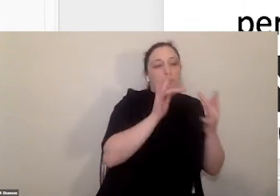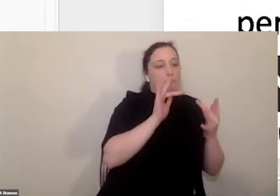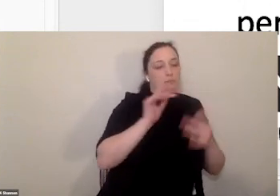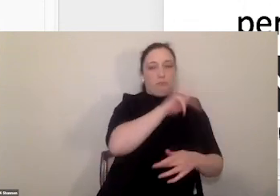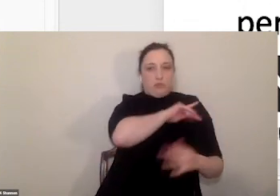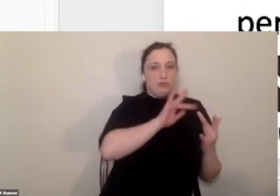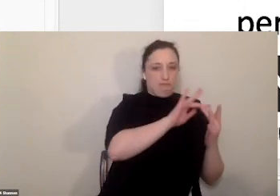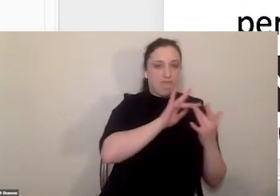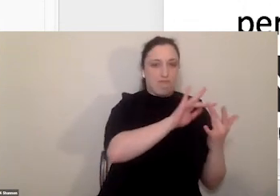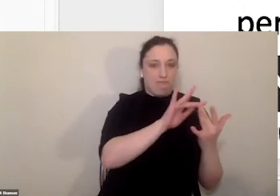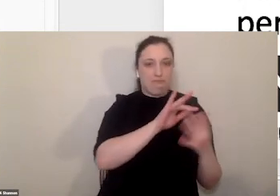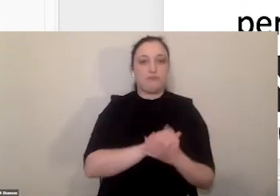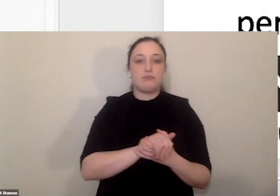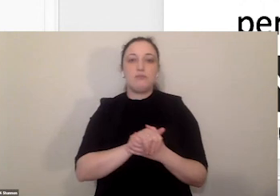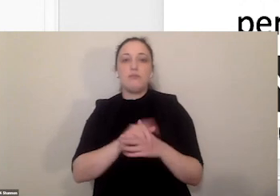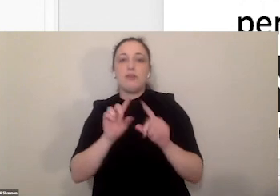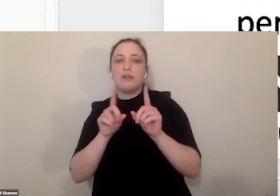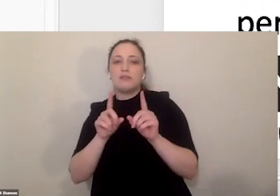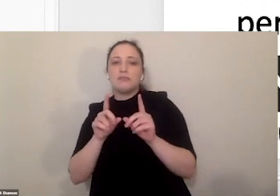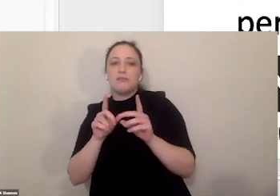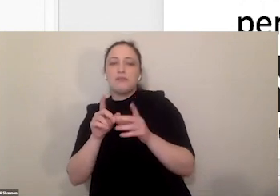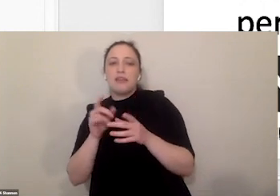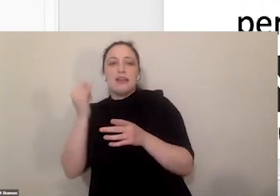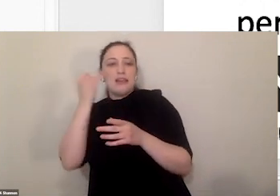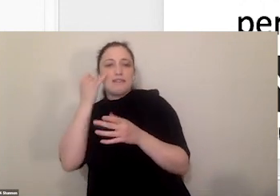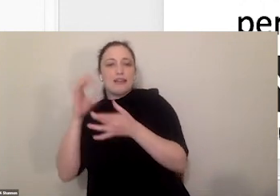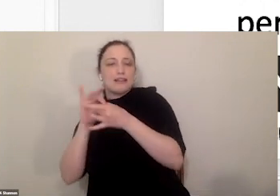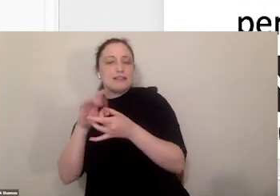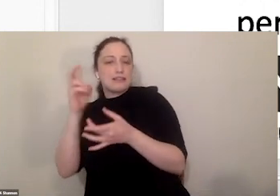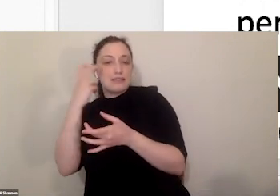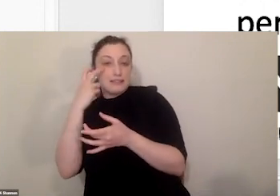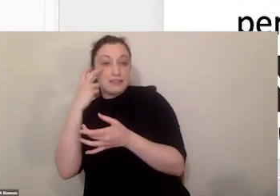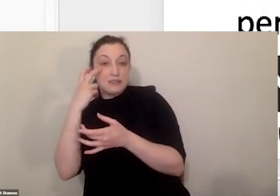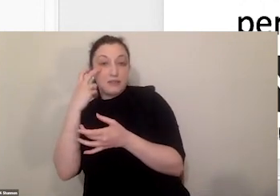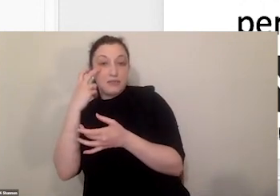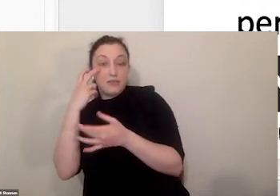of employment for people with sight loss, but it also tells us where it may not be working quite